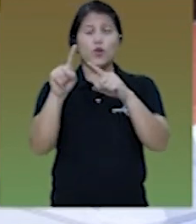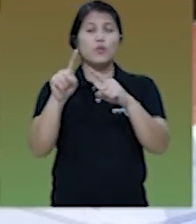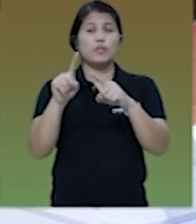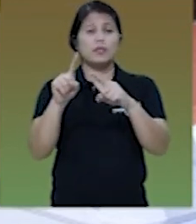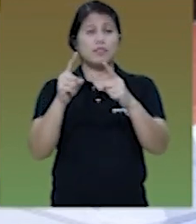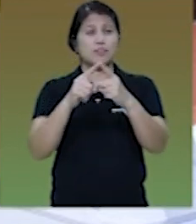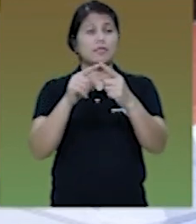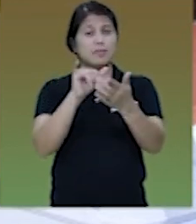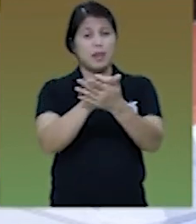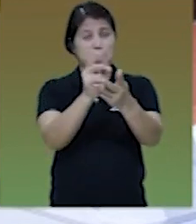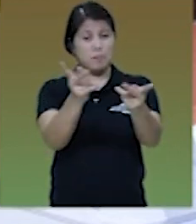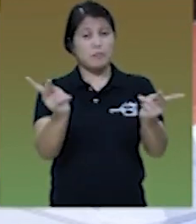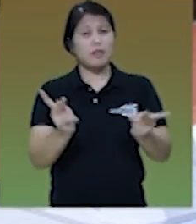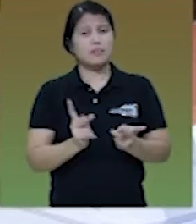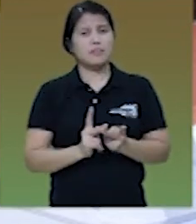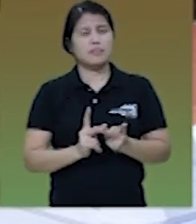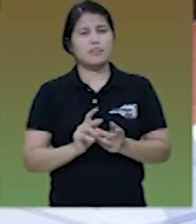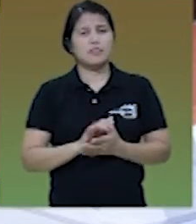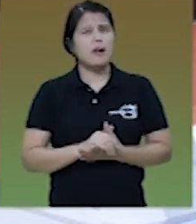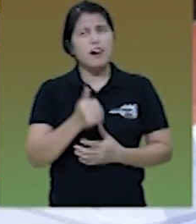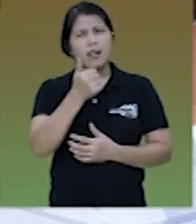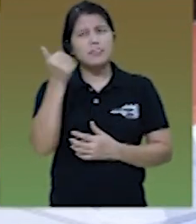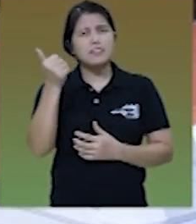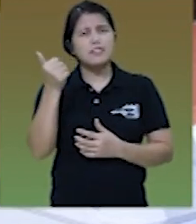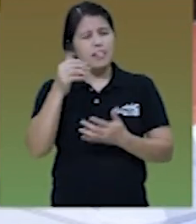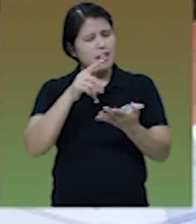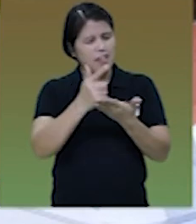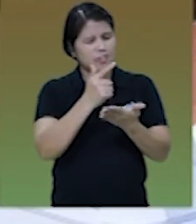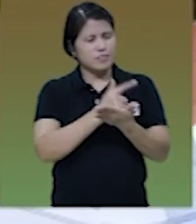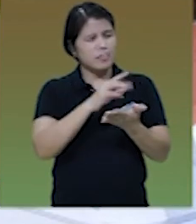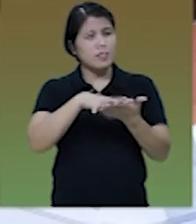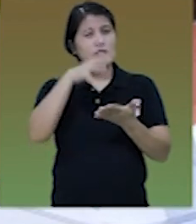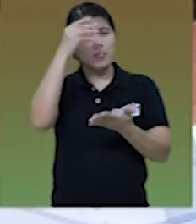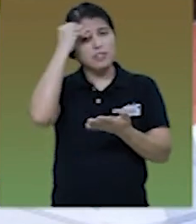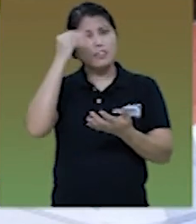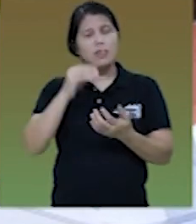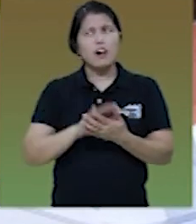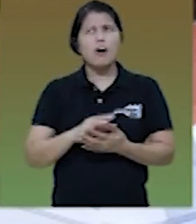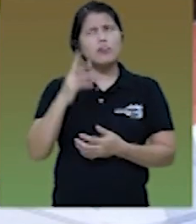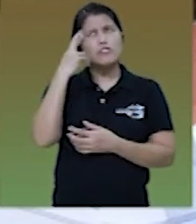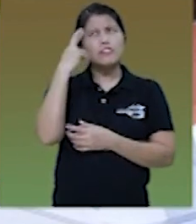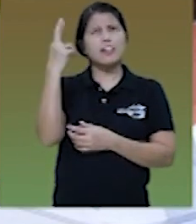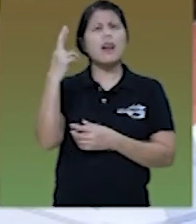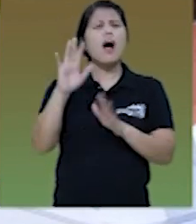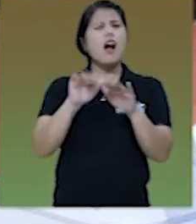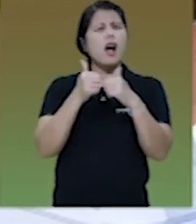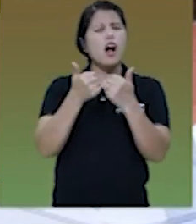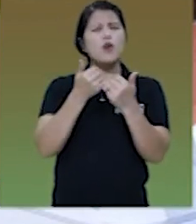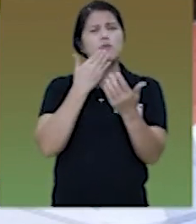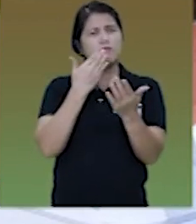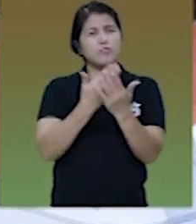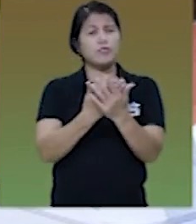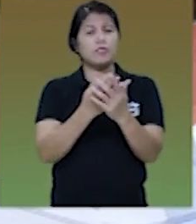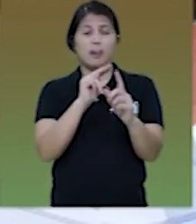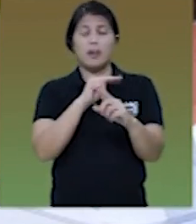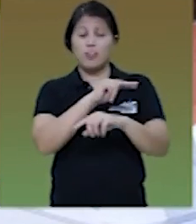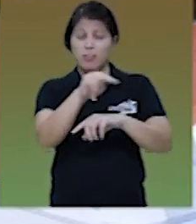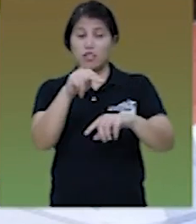to that place? Aside from the lesson I learned, I also realized how good our nature